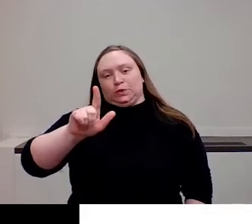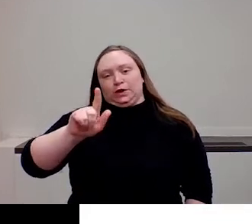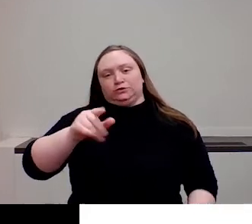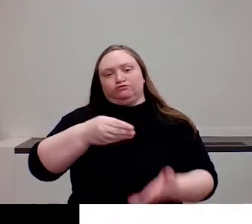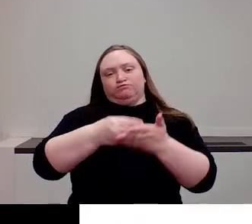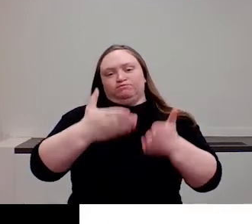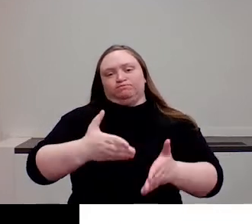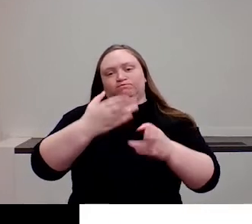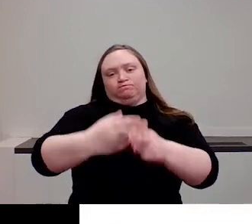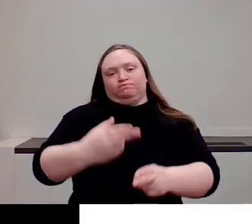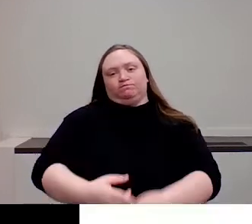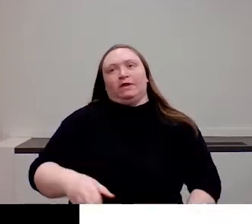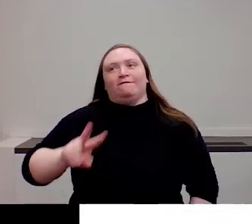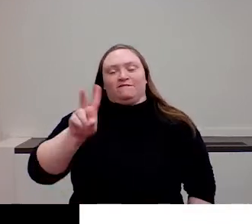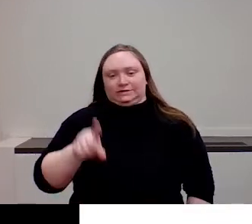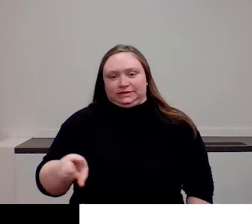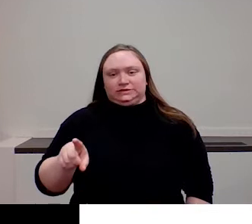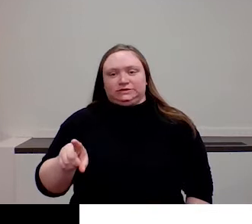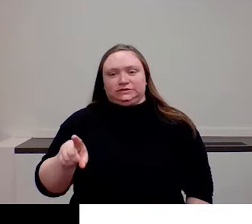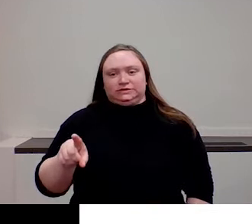roll? Mr. Vasquez.